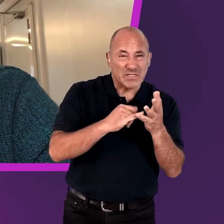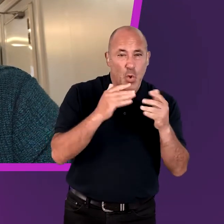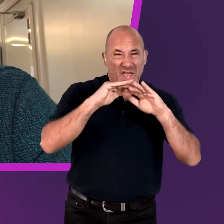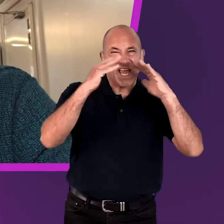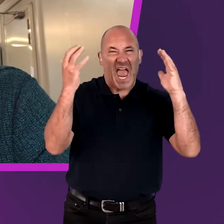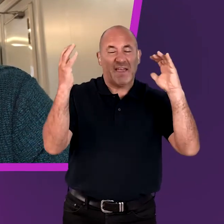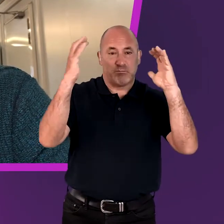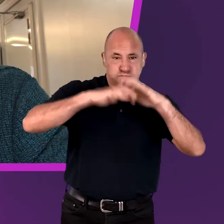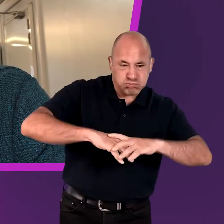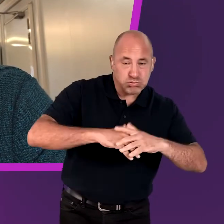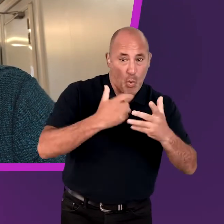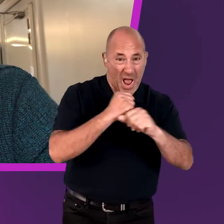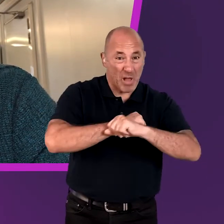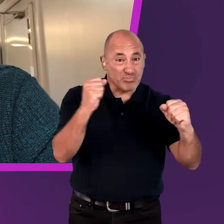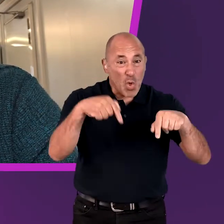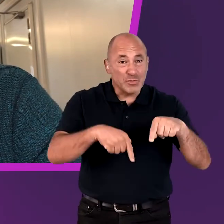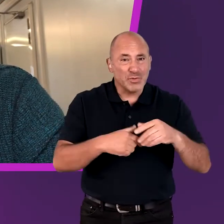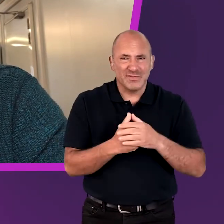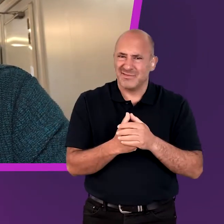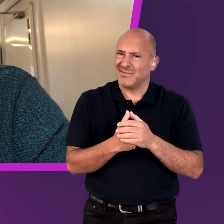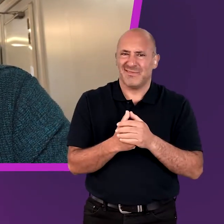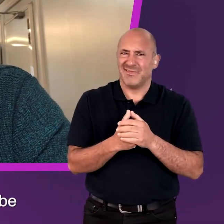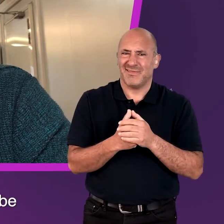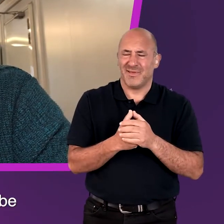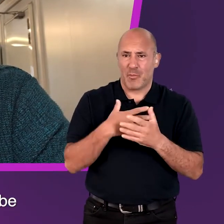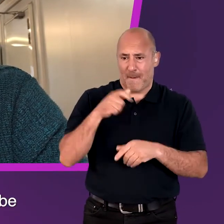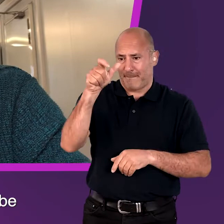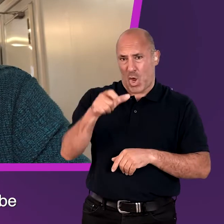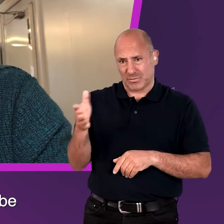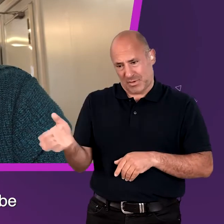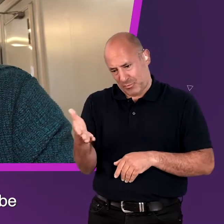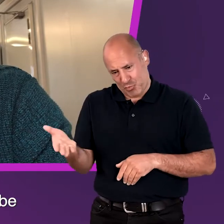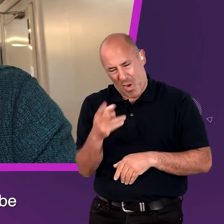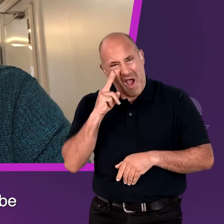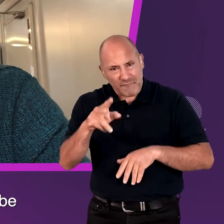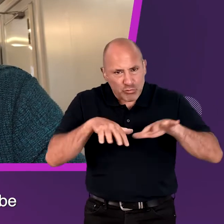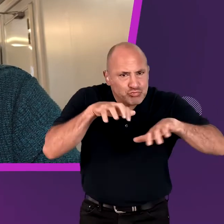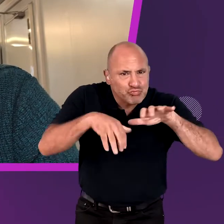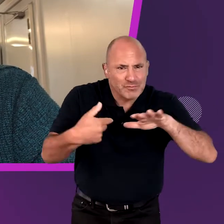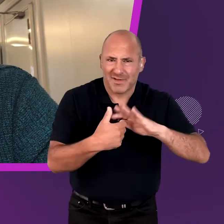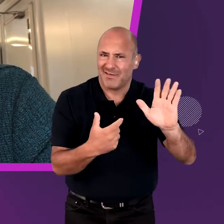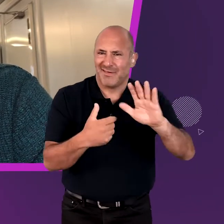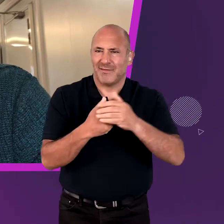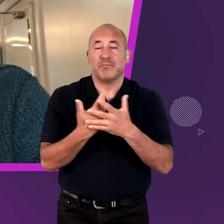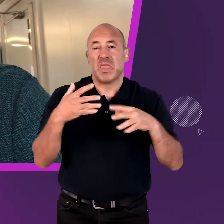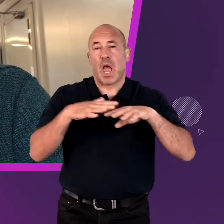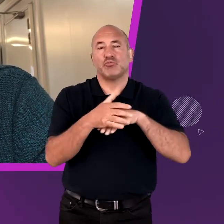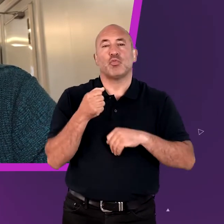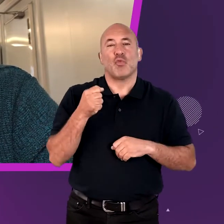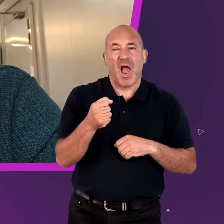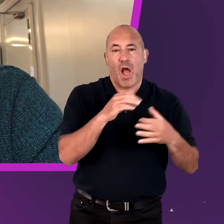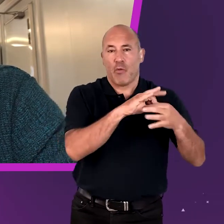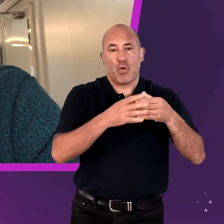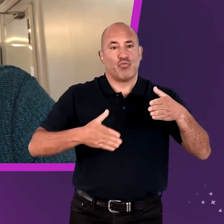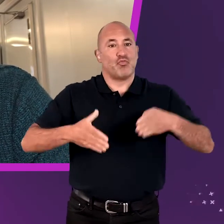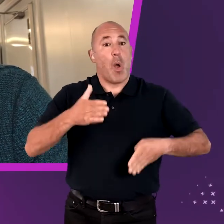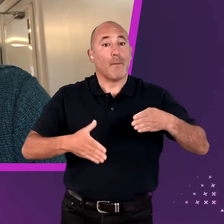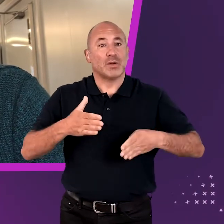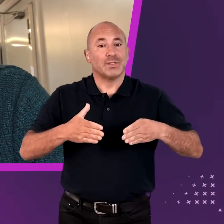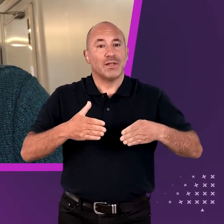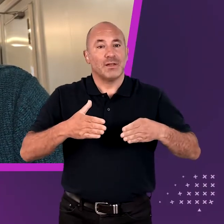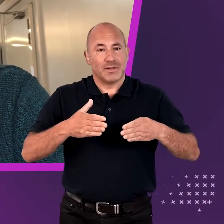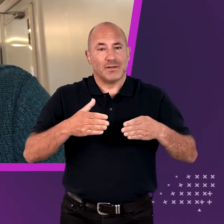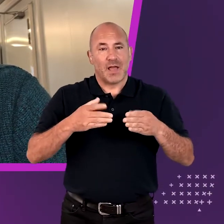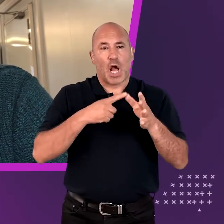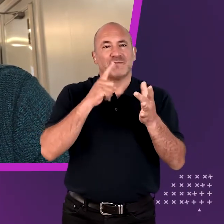dangerous gases, cave-ins, or even explosions. So it's definitely not somewhere where you want to be putting a person. So Network Rail, working